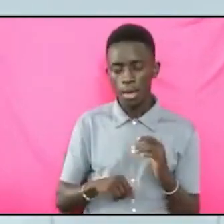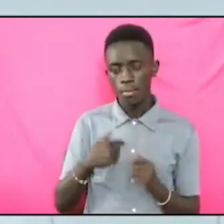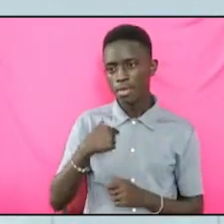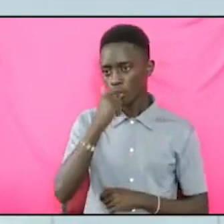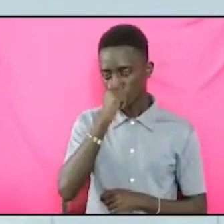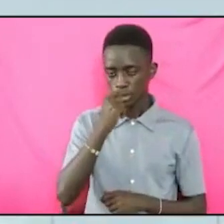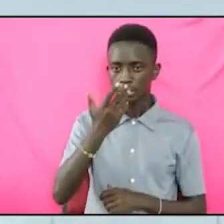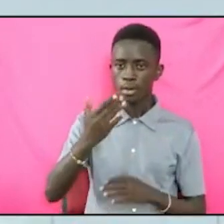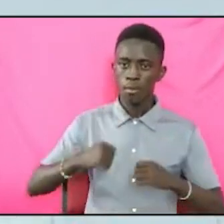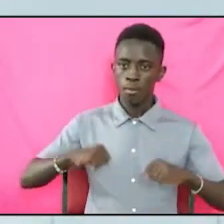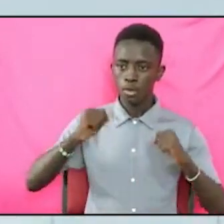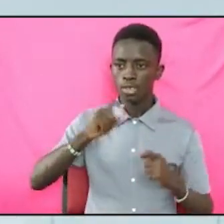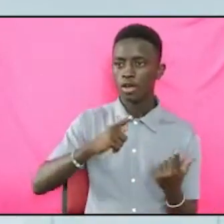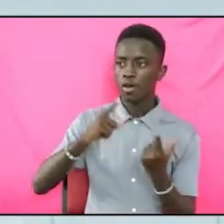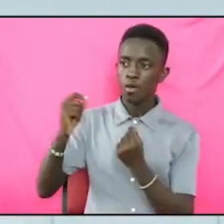Samaria.